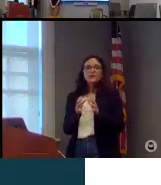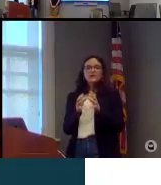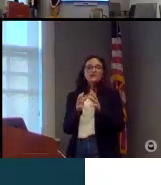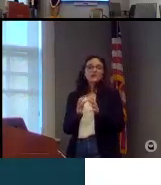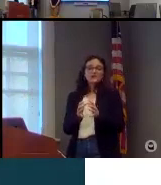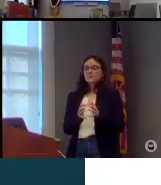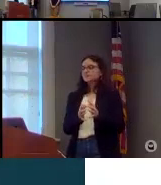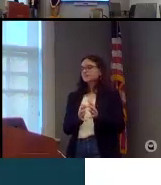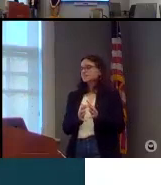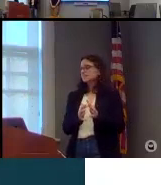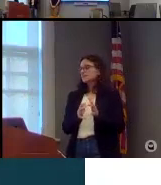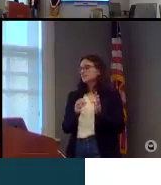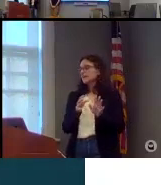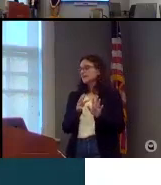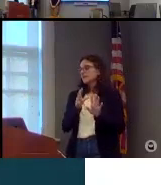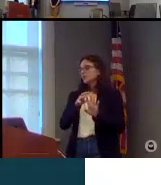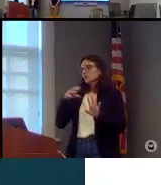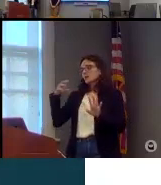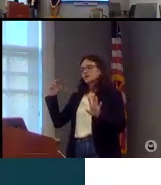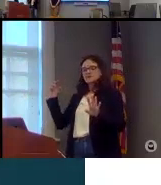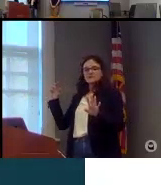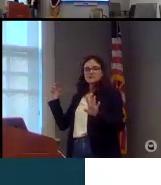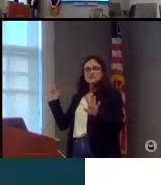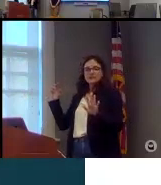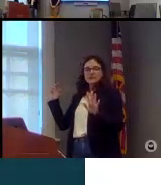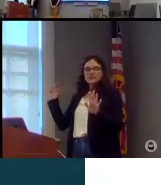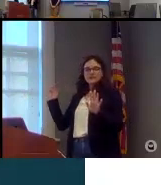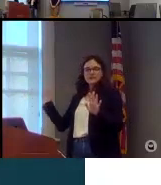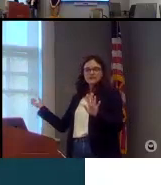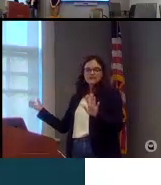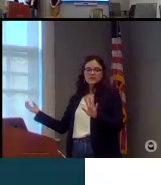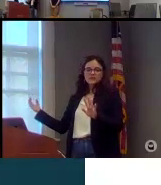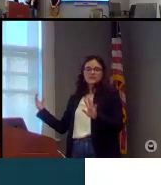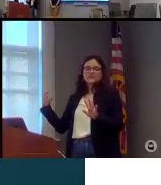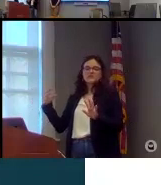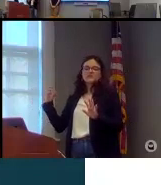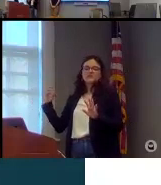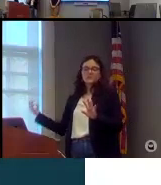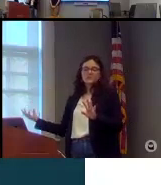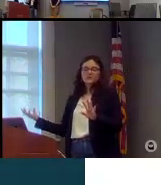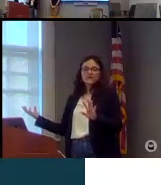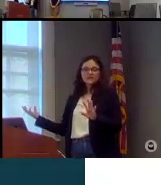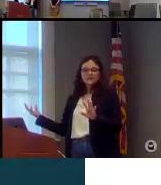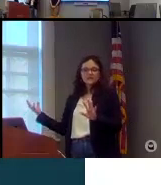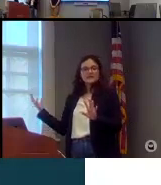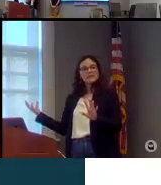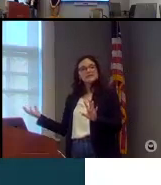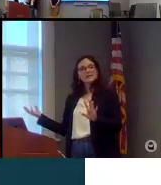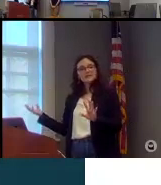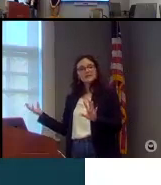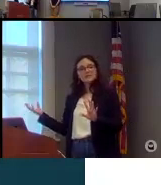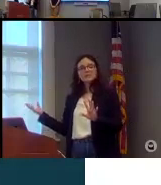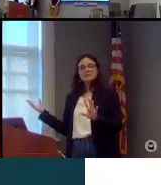into the city level. Then we conduct a detailed characterization and exploratory analysis